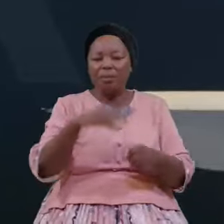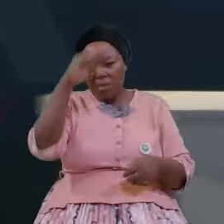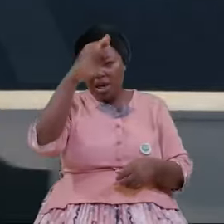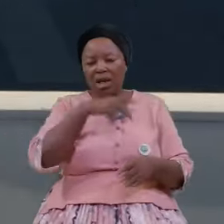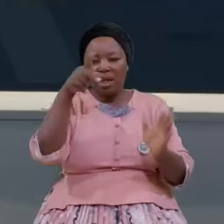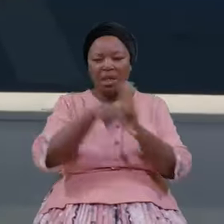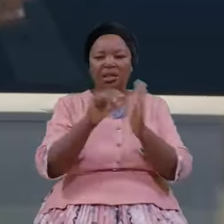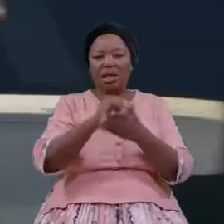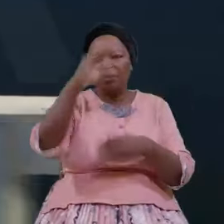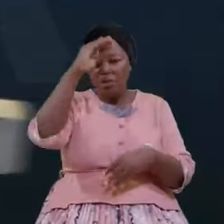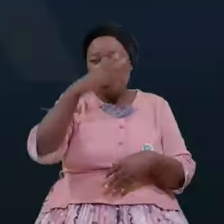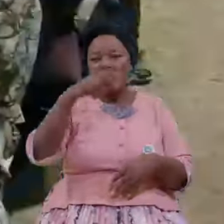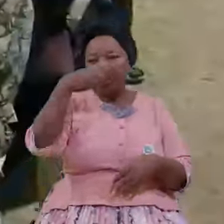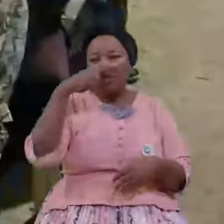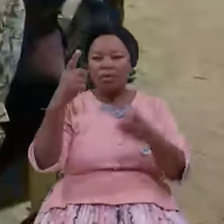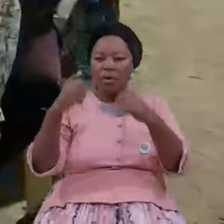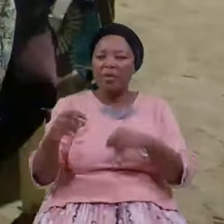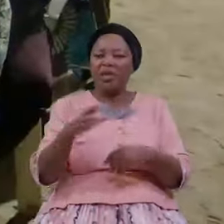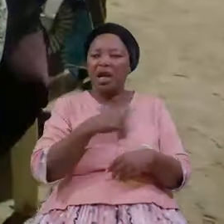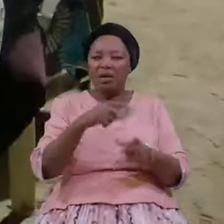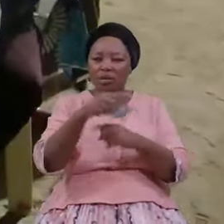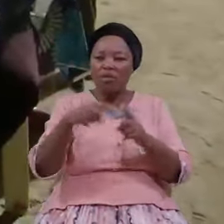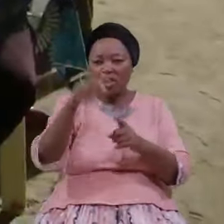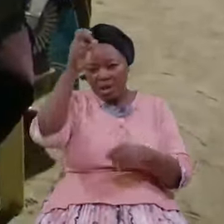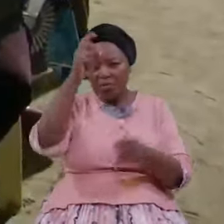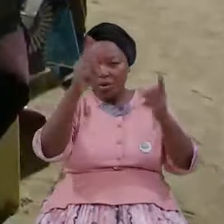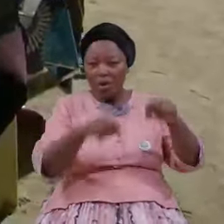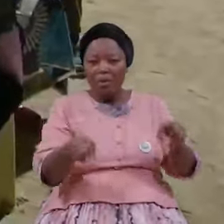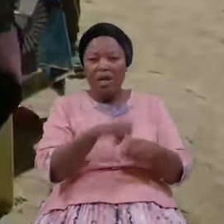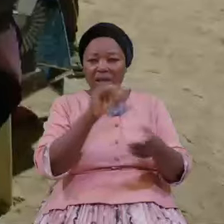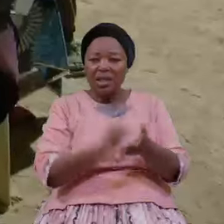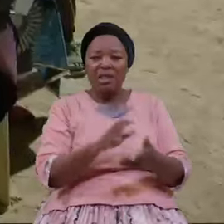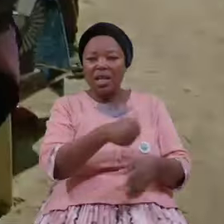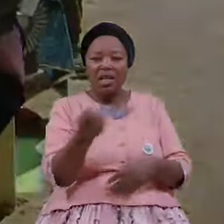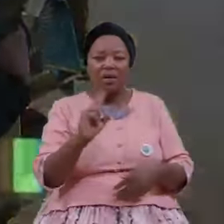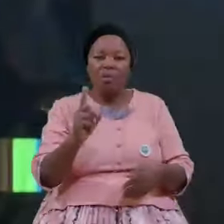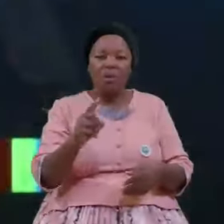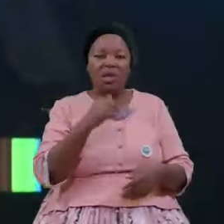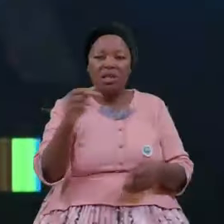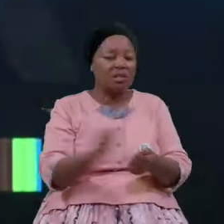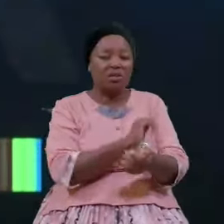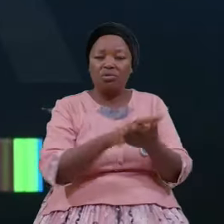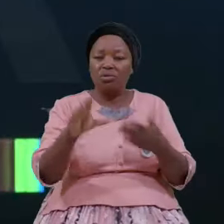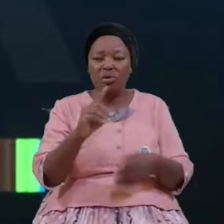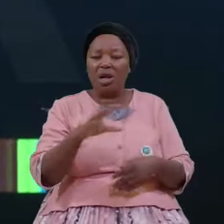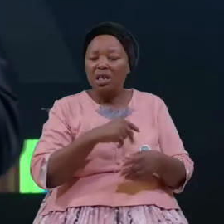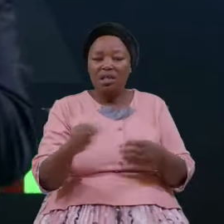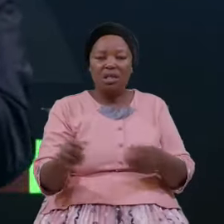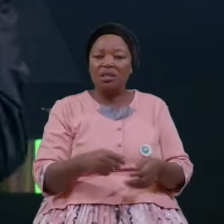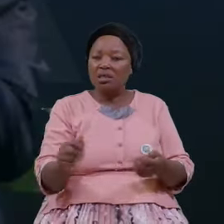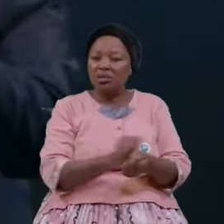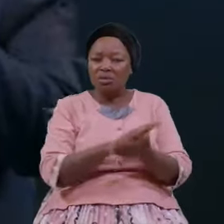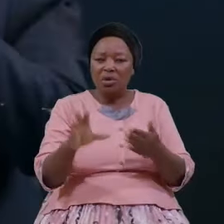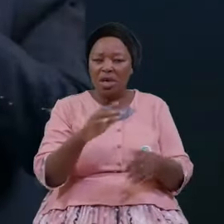thief cometh, and when he comes anywhere, there's devastation, there's destruction. But